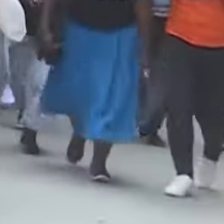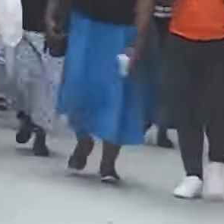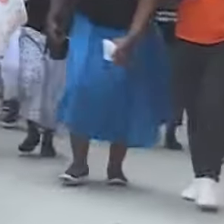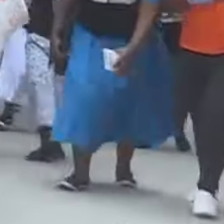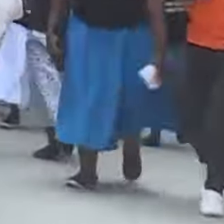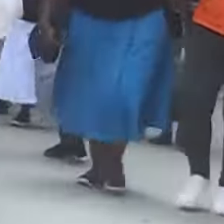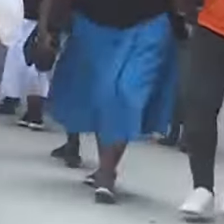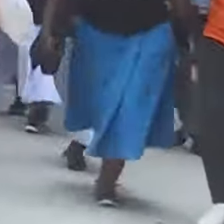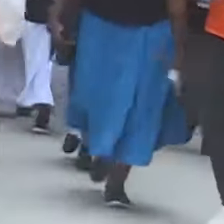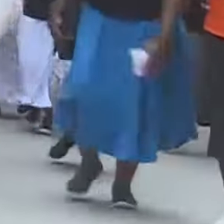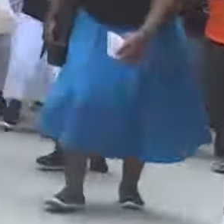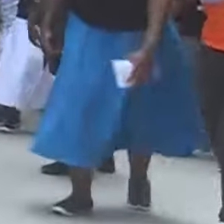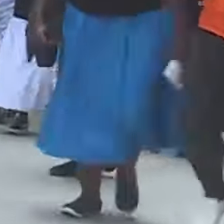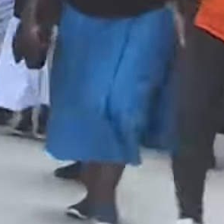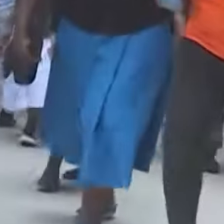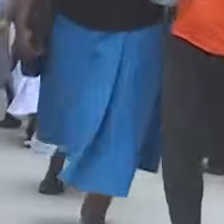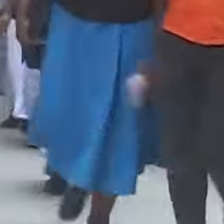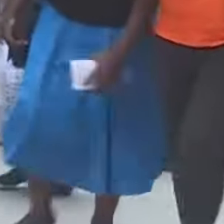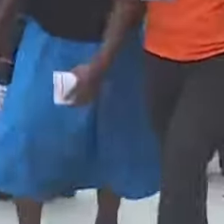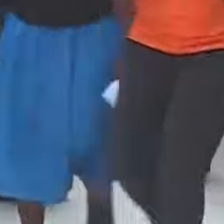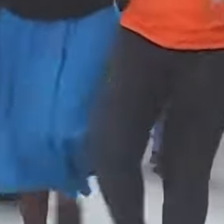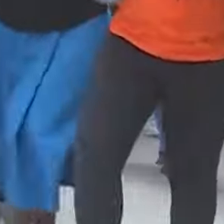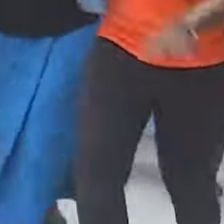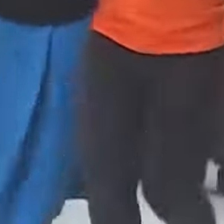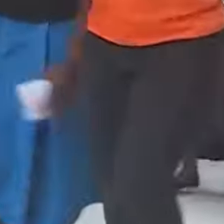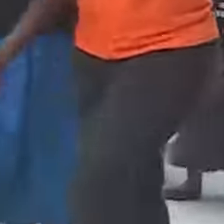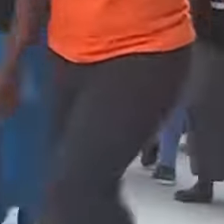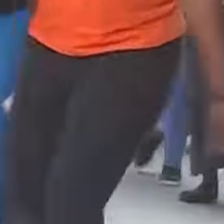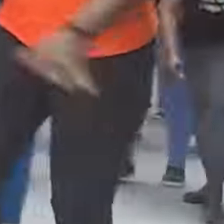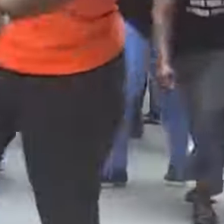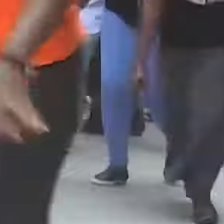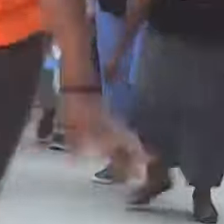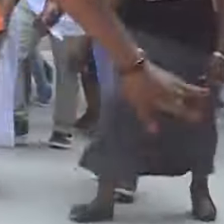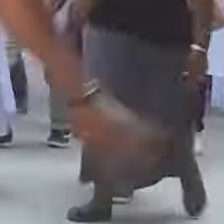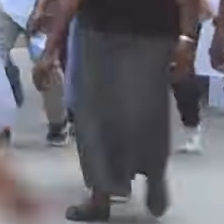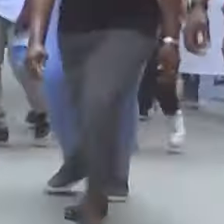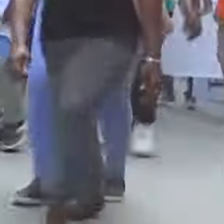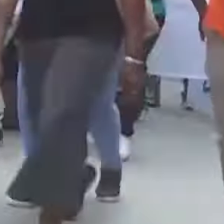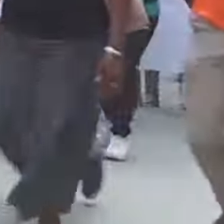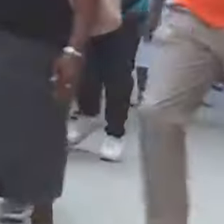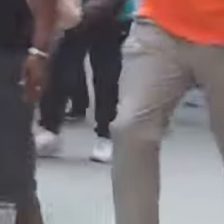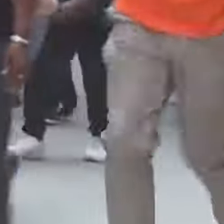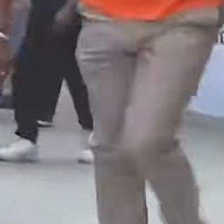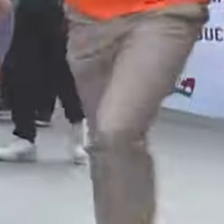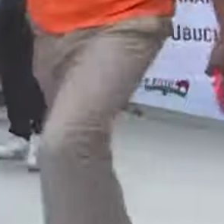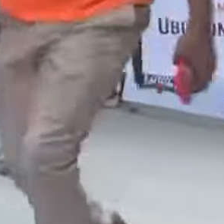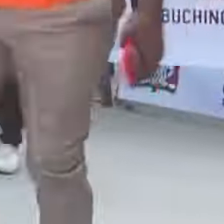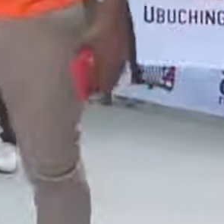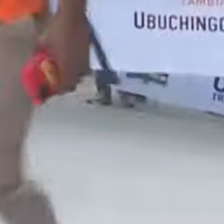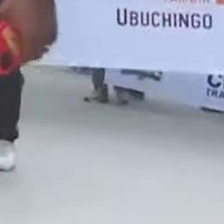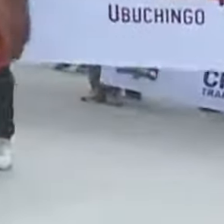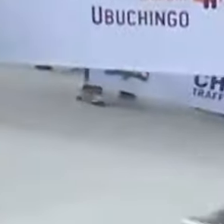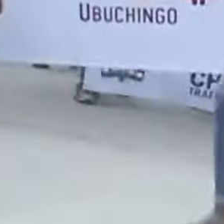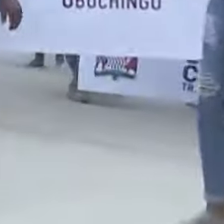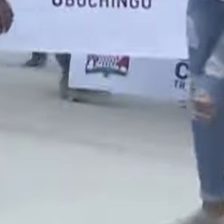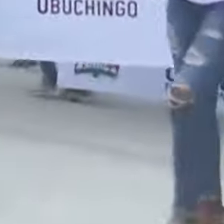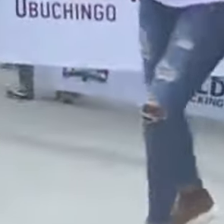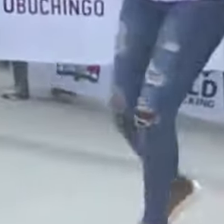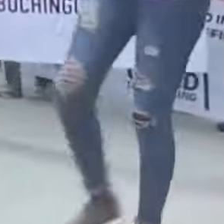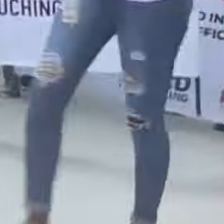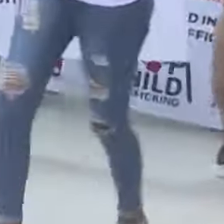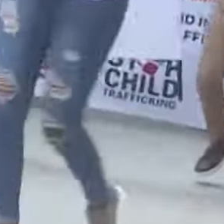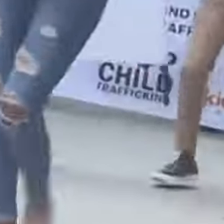Stakeholders from all walks of life today commemorated the 2024 World Day Against Trafficking in Persons. Ministry of Home Affairs